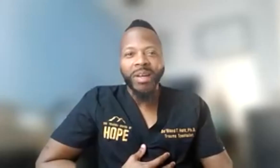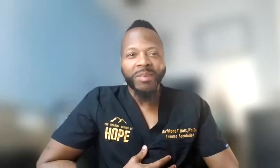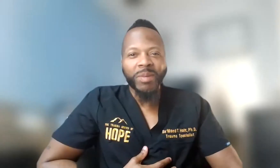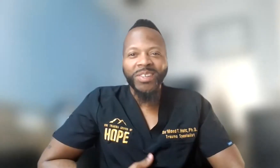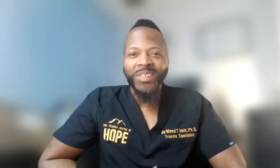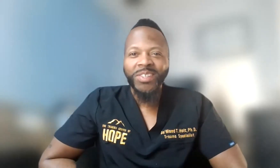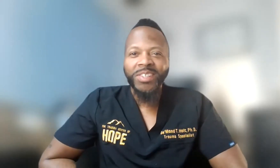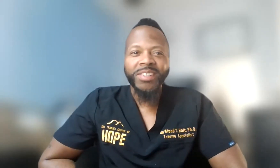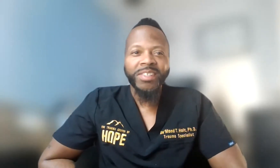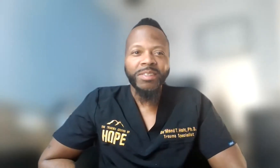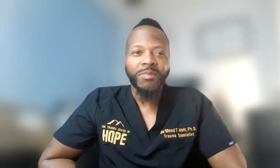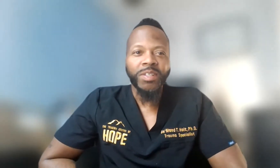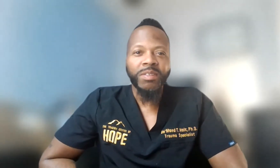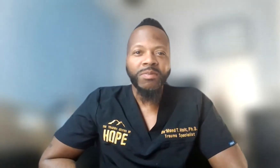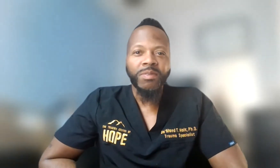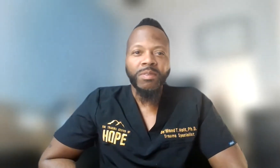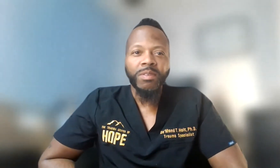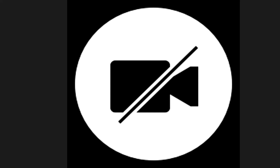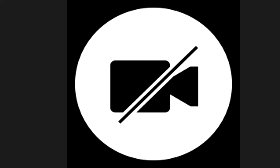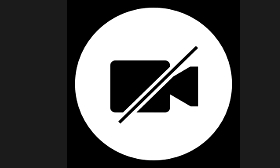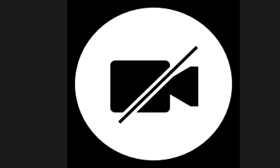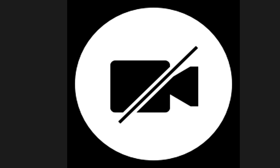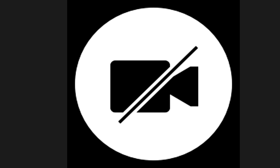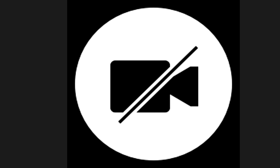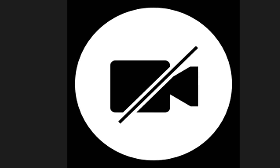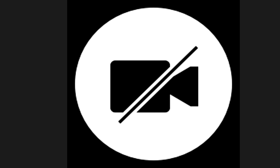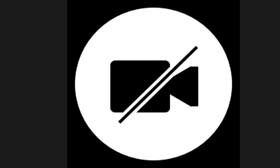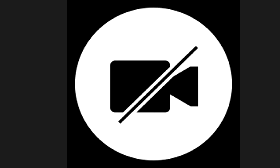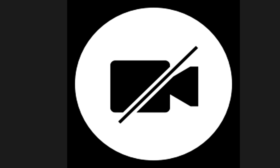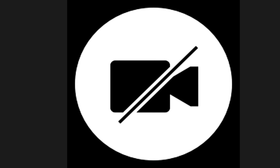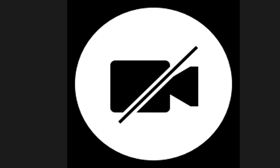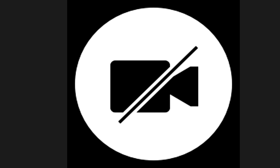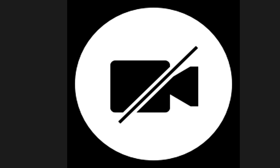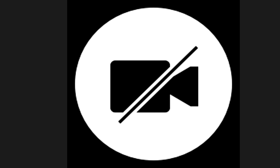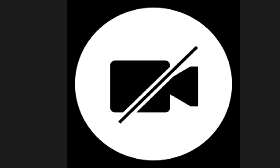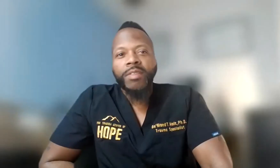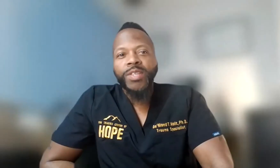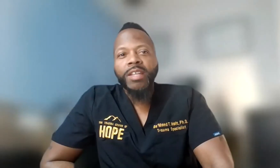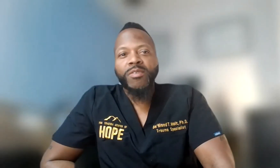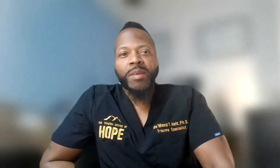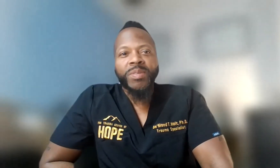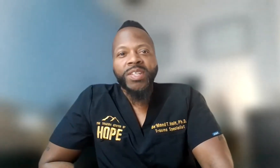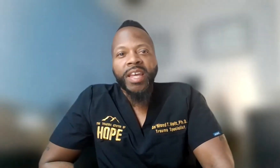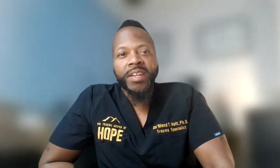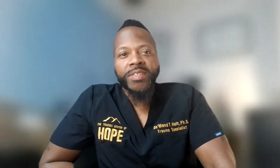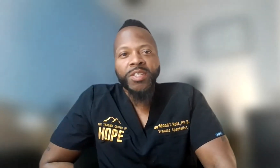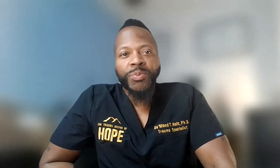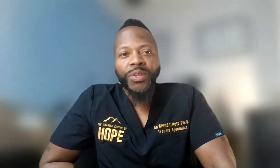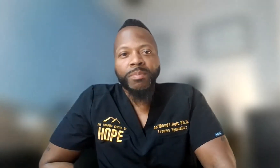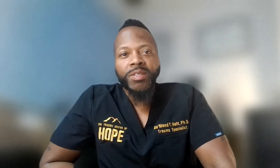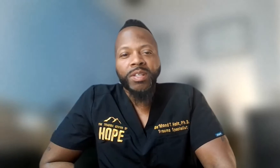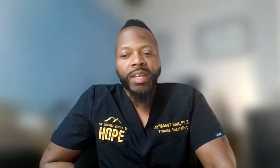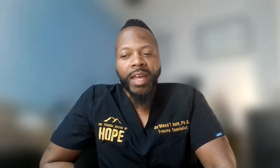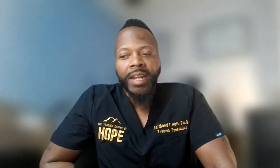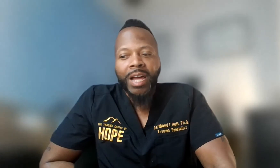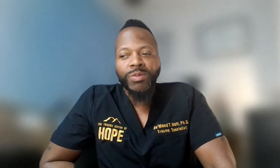Is that me or? I believe it was during your presentation. Oh, yeah. So the science of epigenetics is